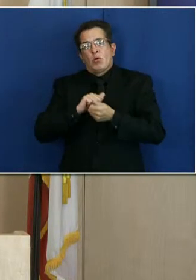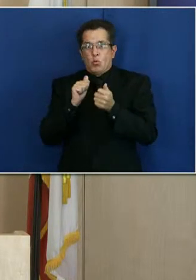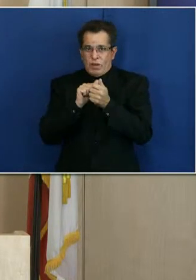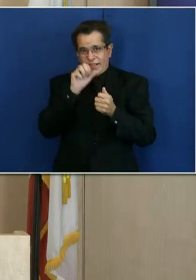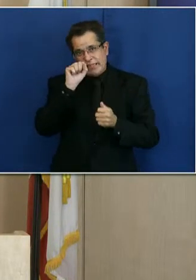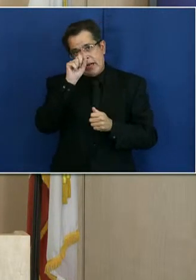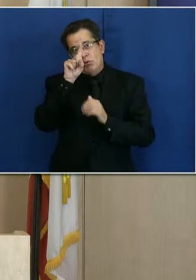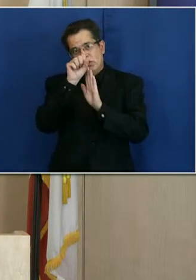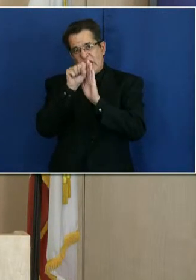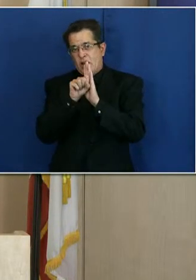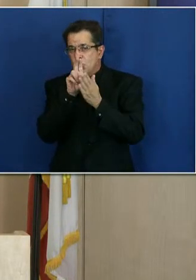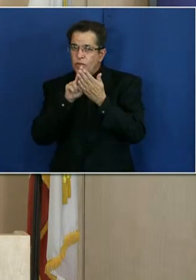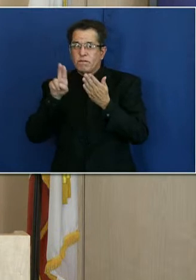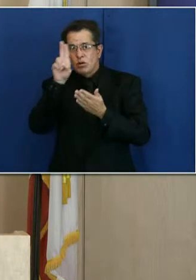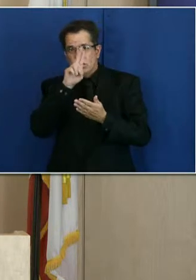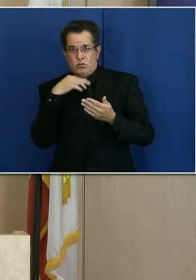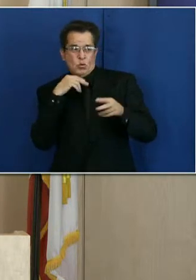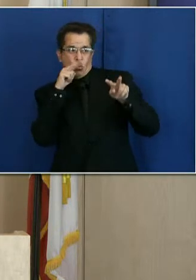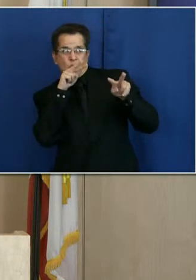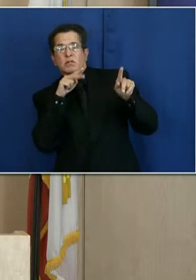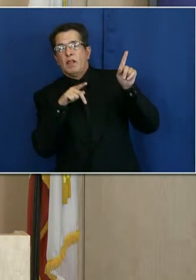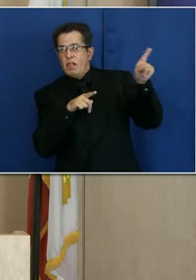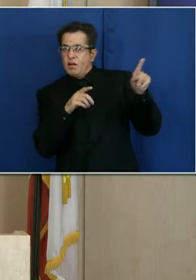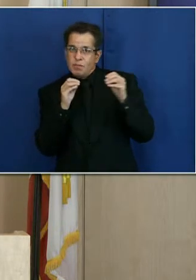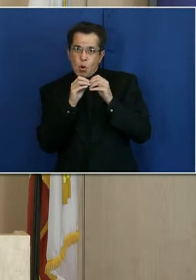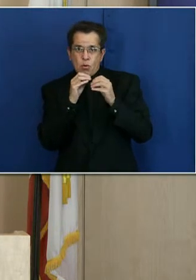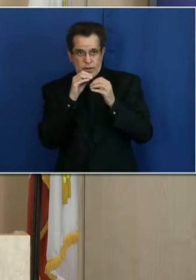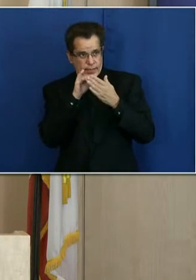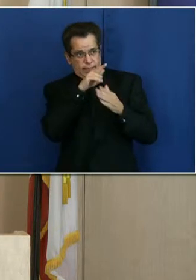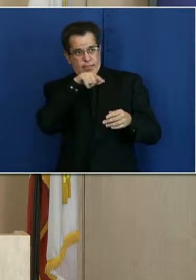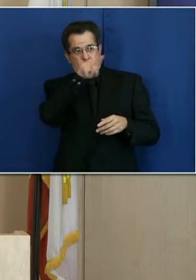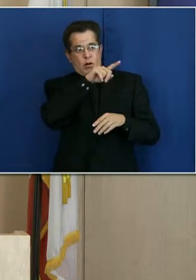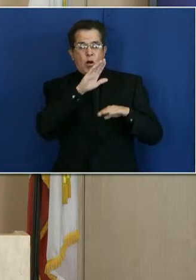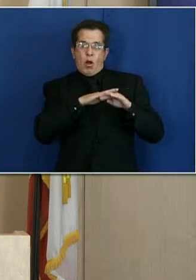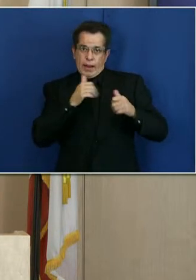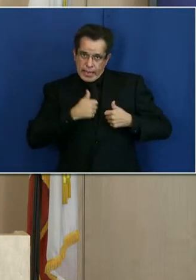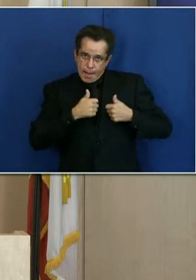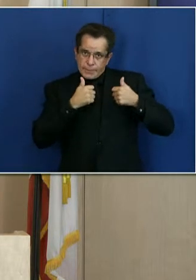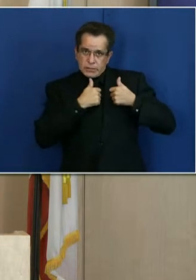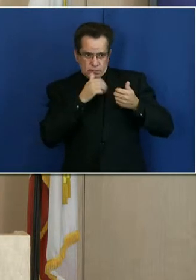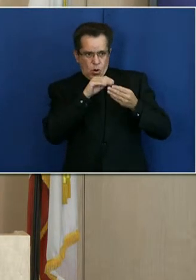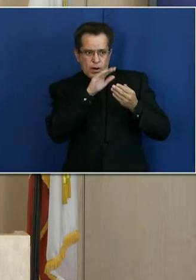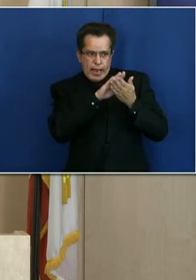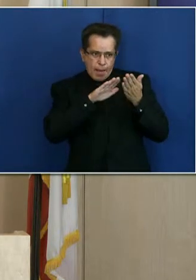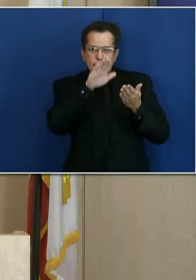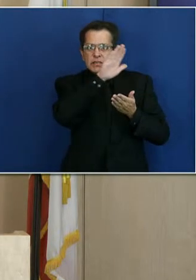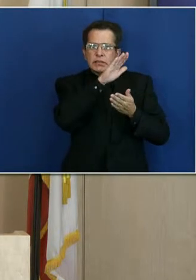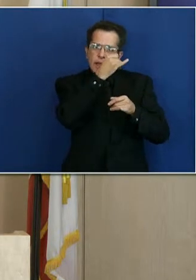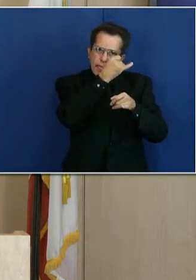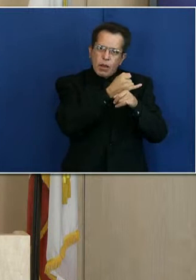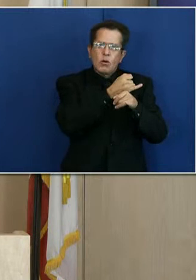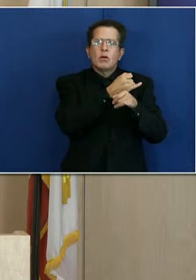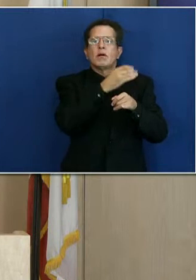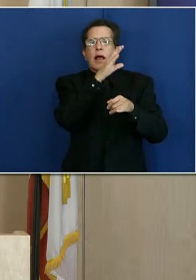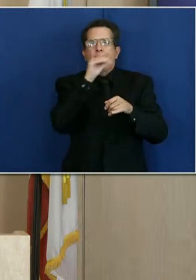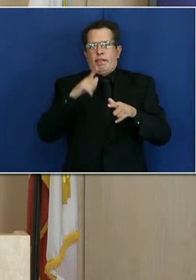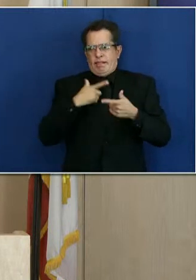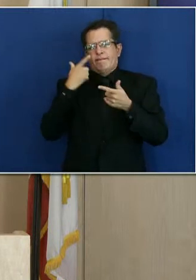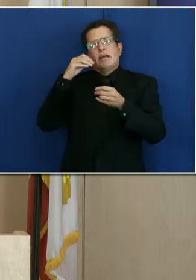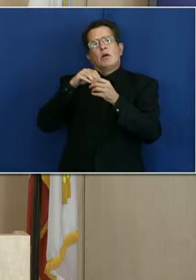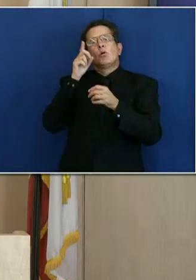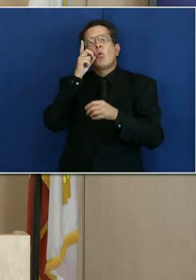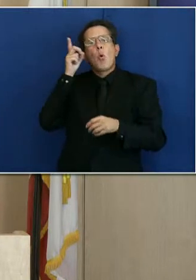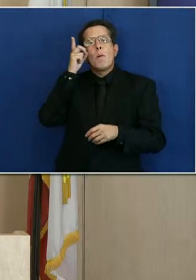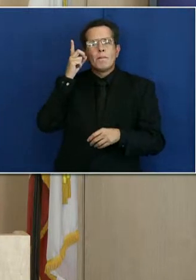Diego State to make sure that those who live physically on campus and those who live in the fraternities and sororities and those who